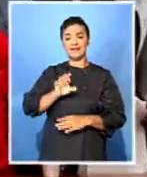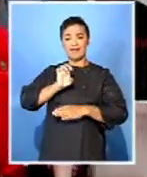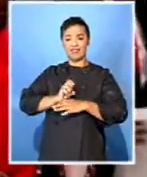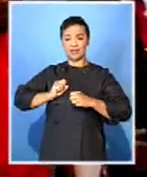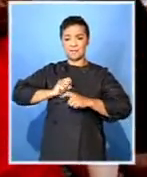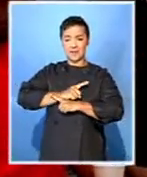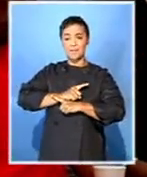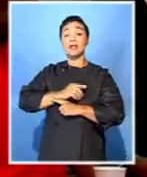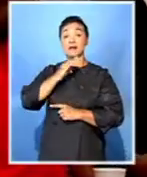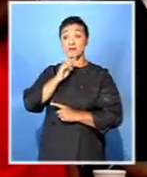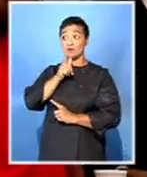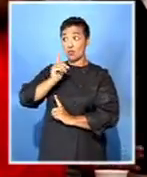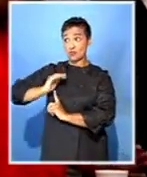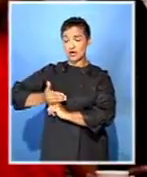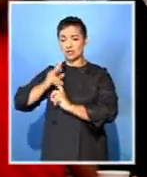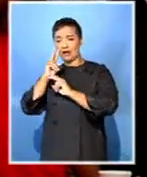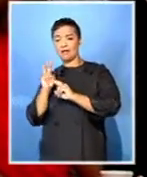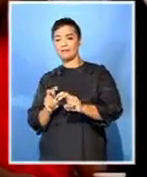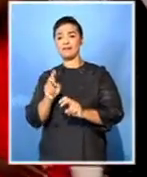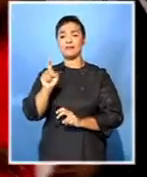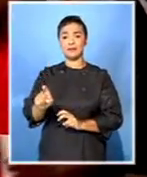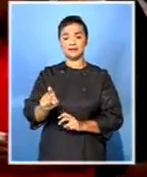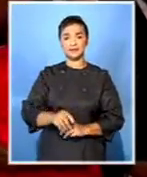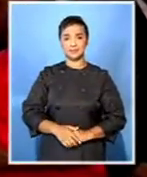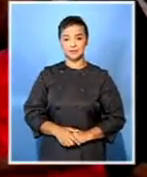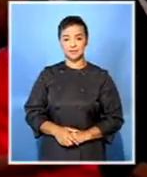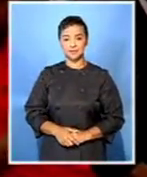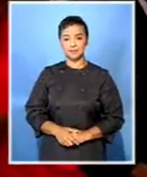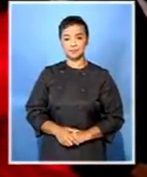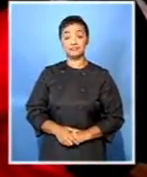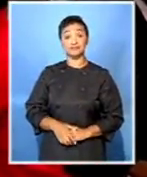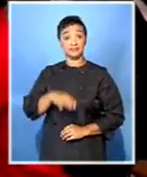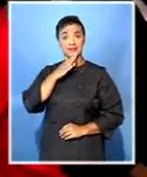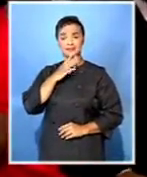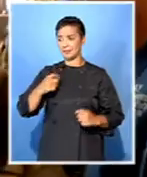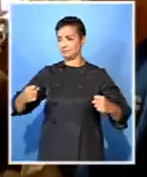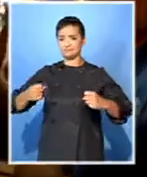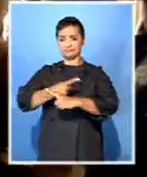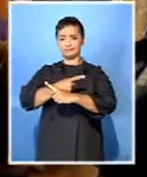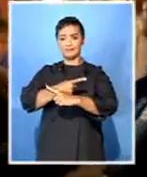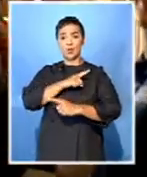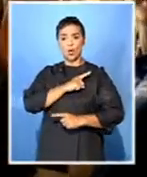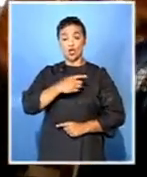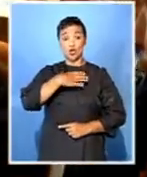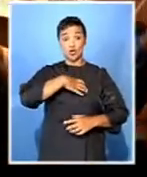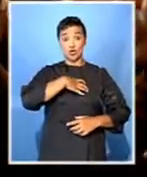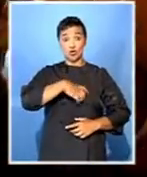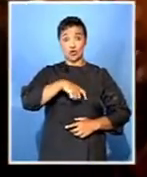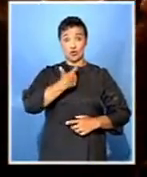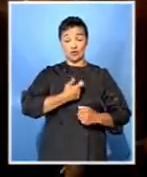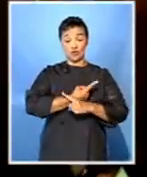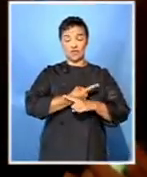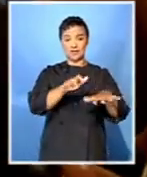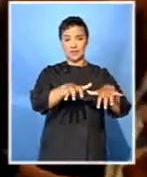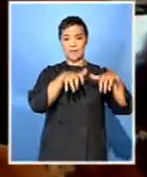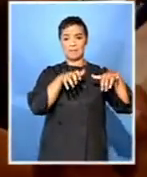be probed by the Public Protector's Office rather than an inquiry. This conflicts with his commitment to Parliament. The DA says